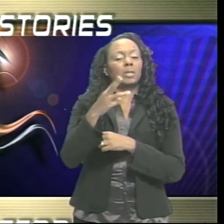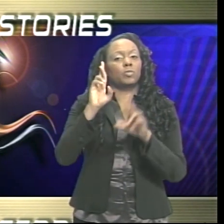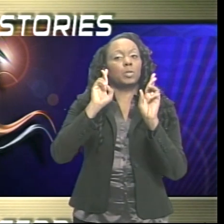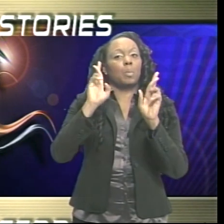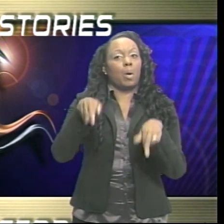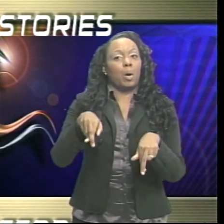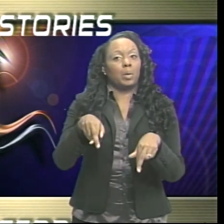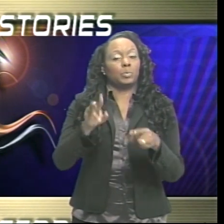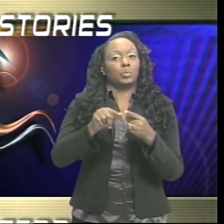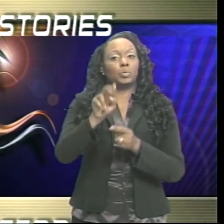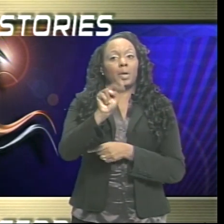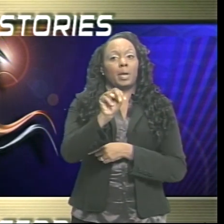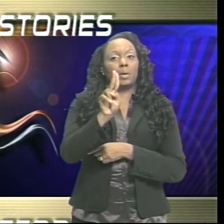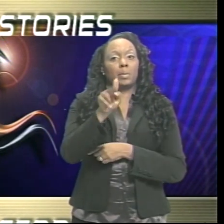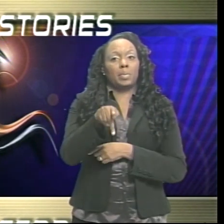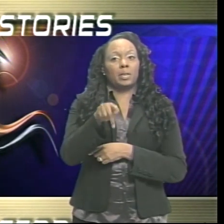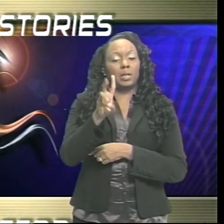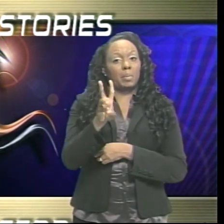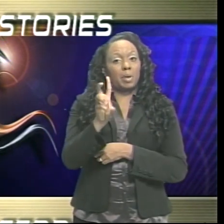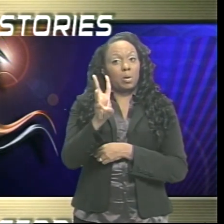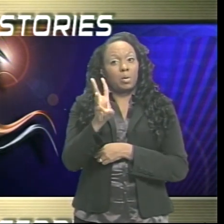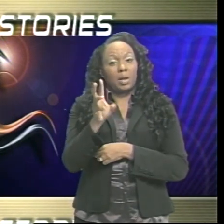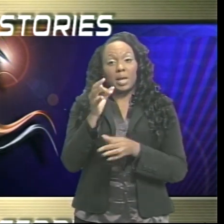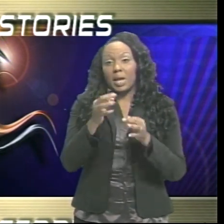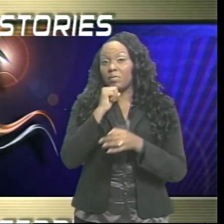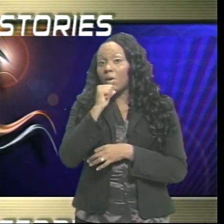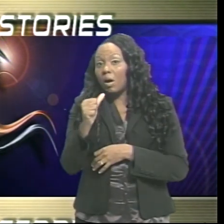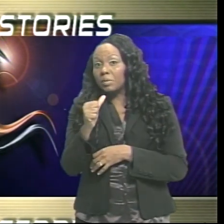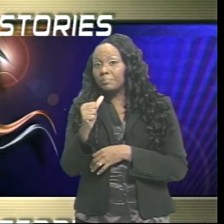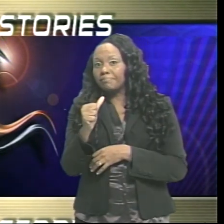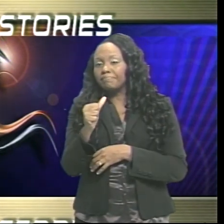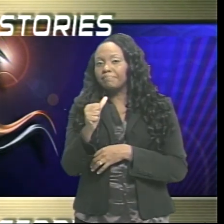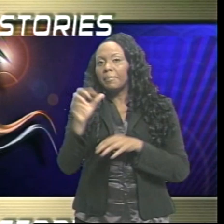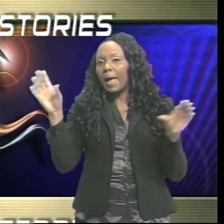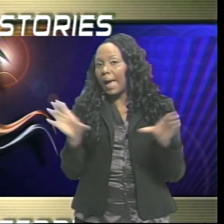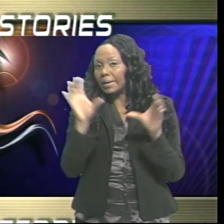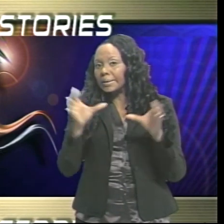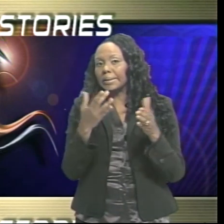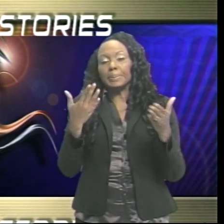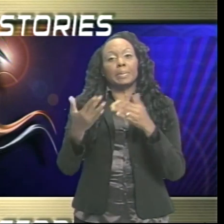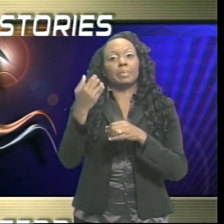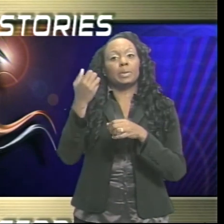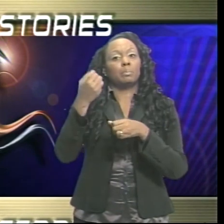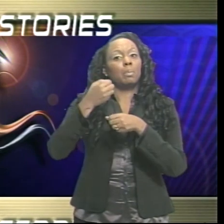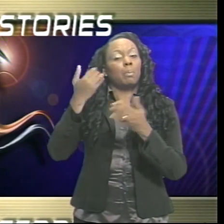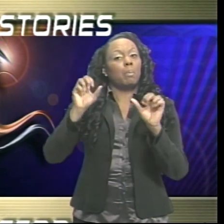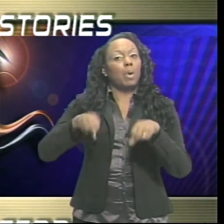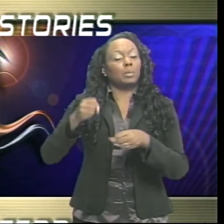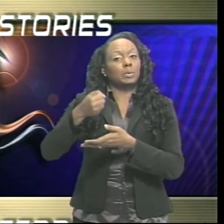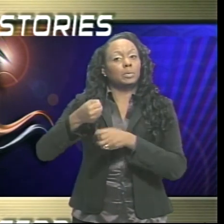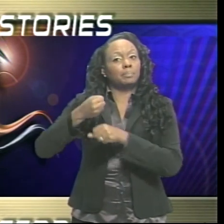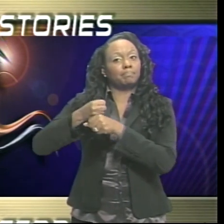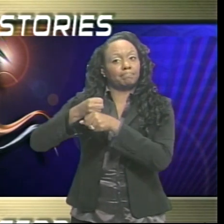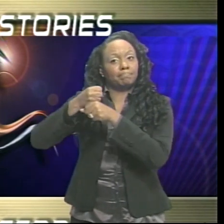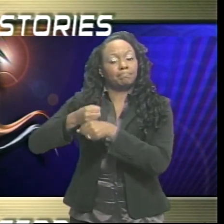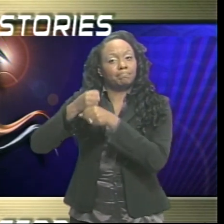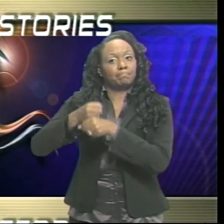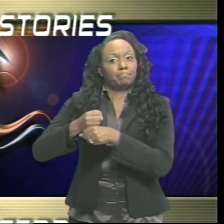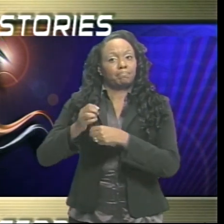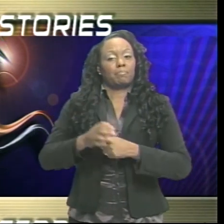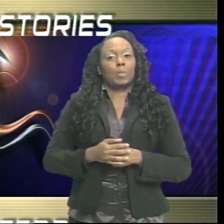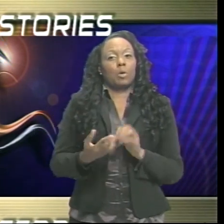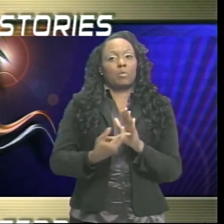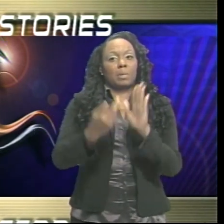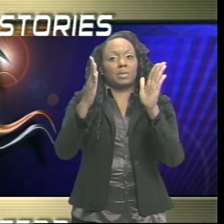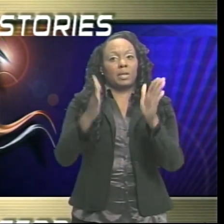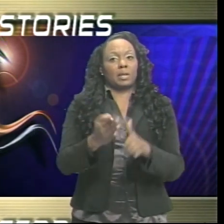face coordinated action by the trade union movement. This warning from General Secretary of the National Union of Public Workers, Rosalind Smith. She